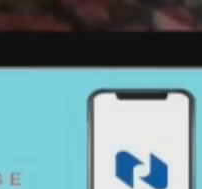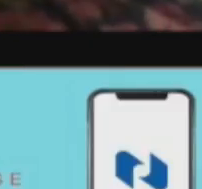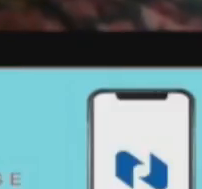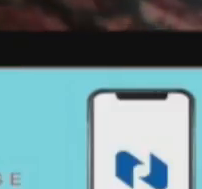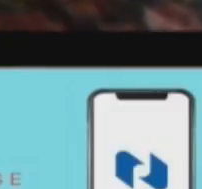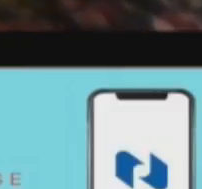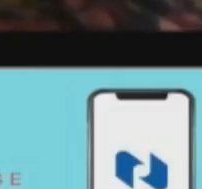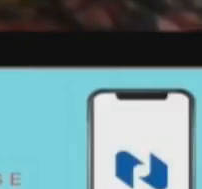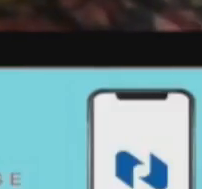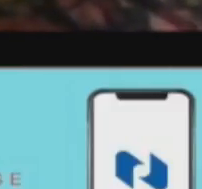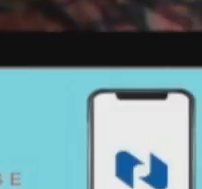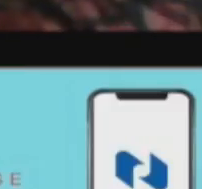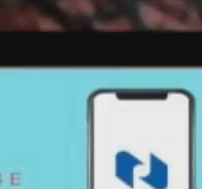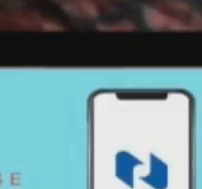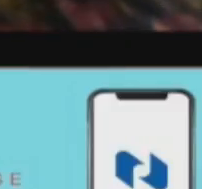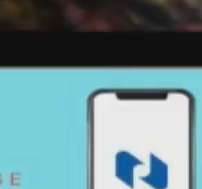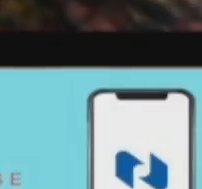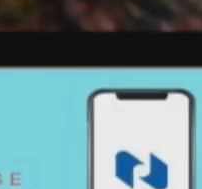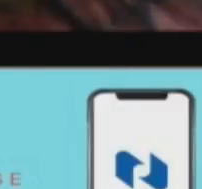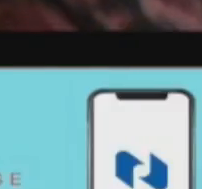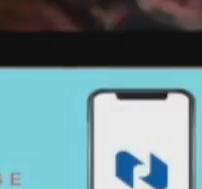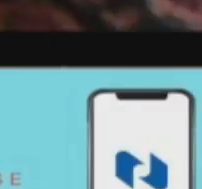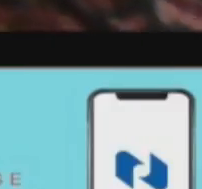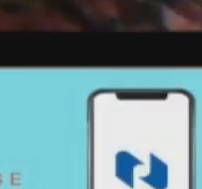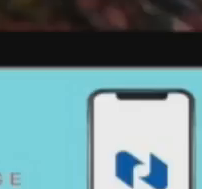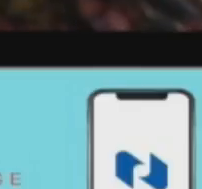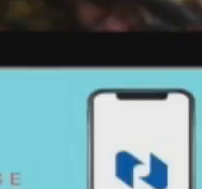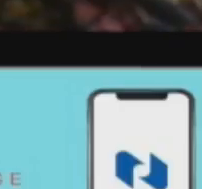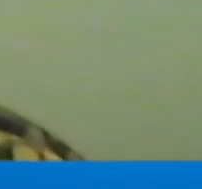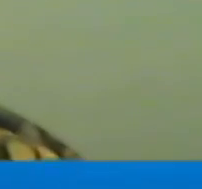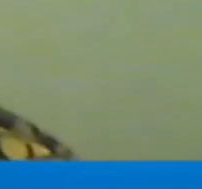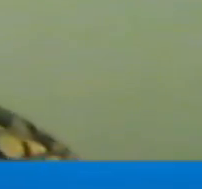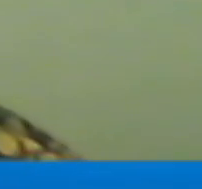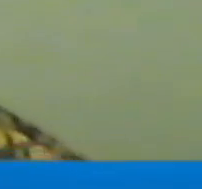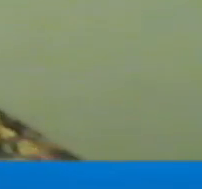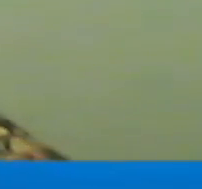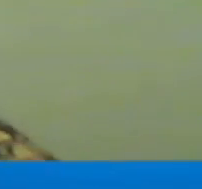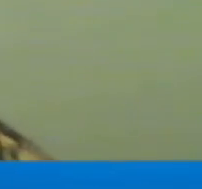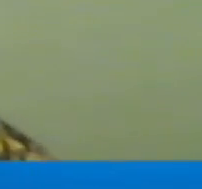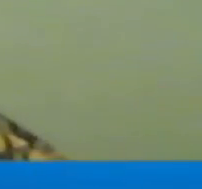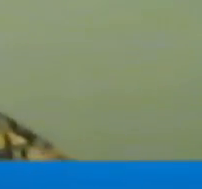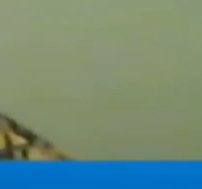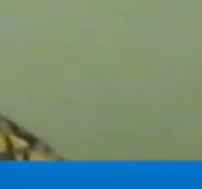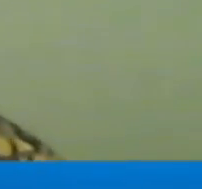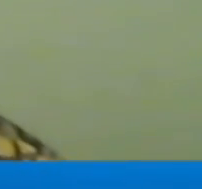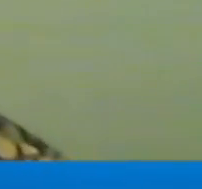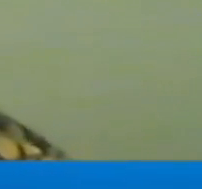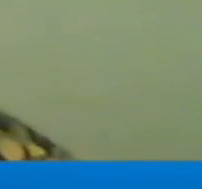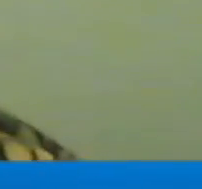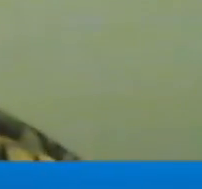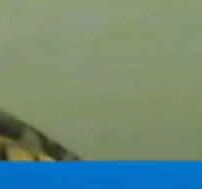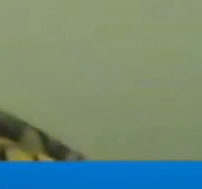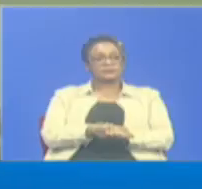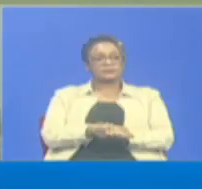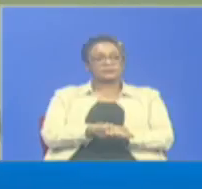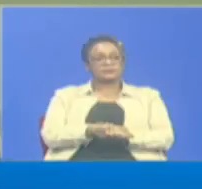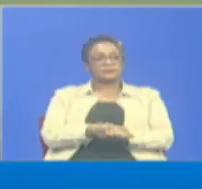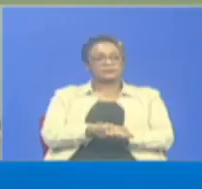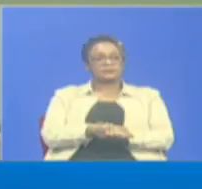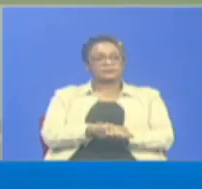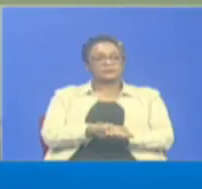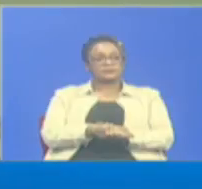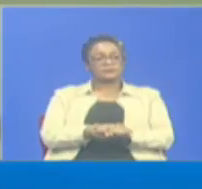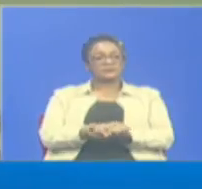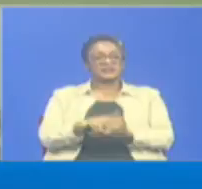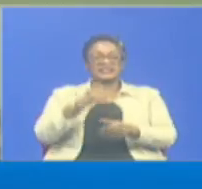wife. Do you know what the wife did? She walked out. She did not walk out into the sunset. Into the sunset holding her husband's hand. She walked